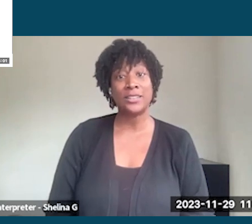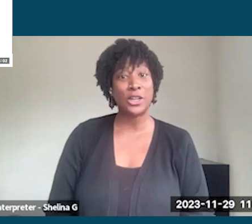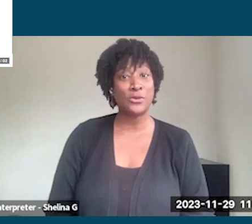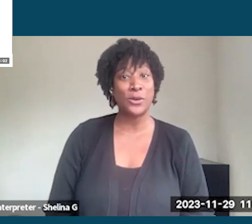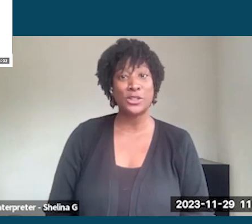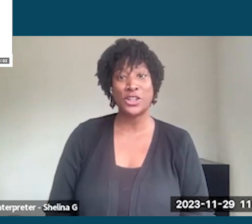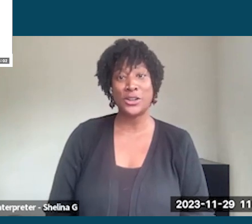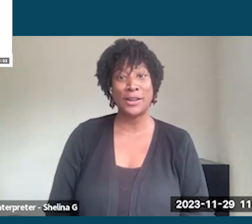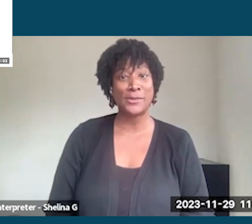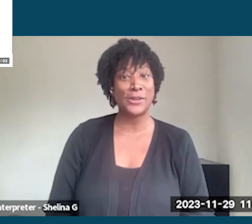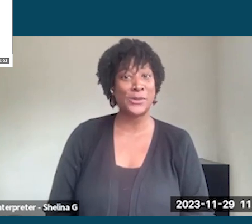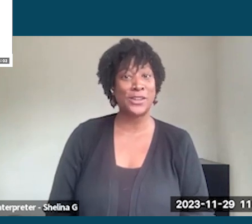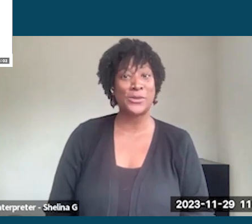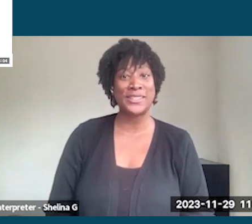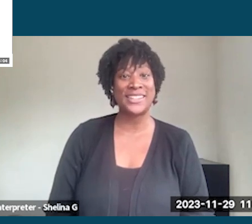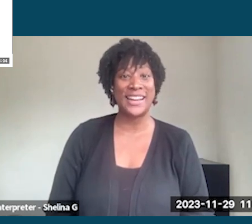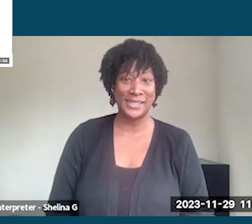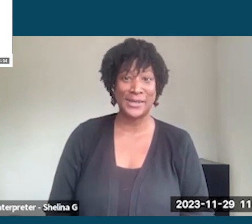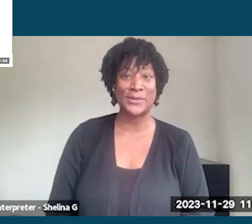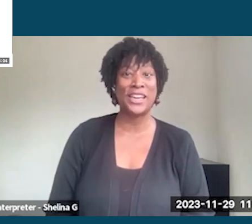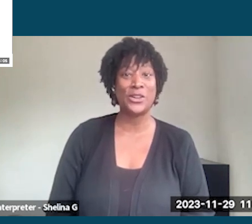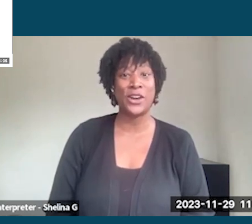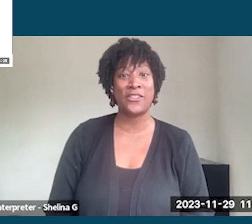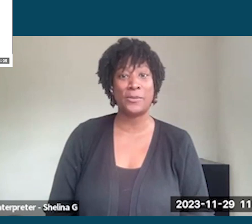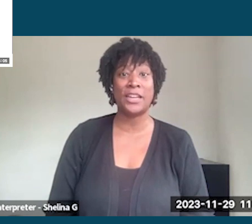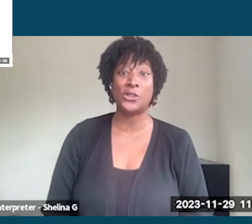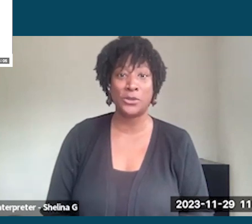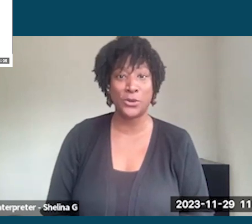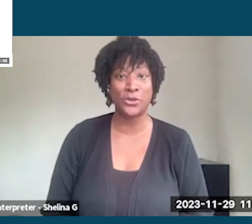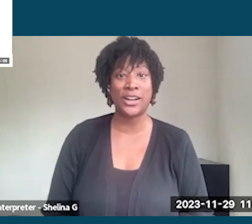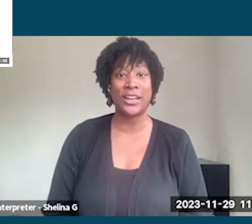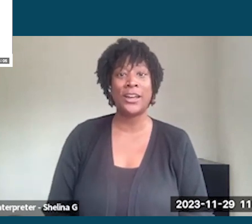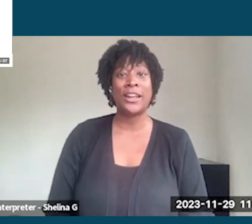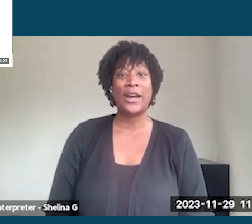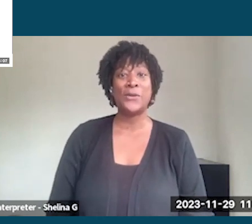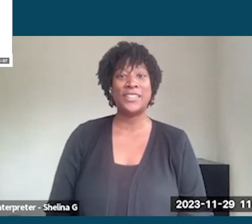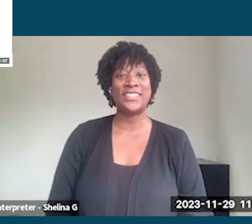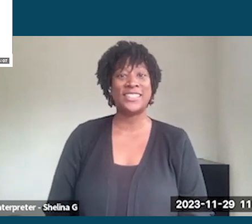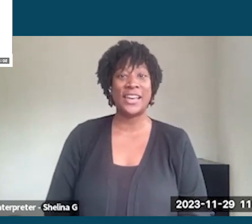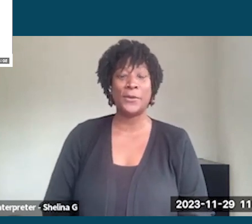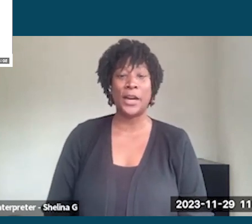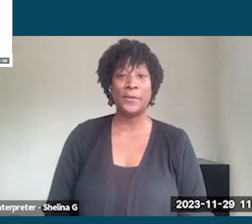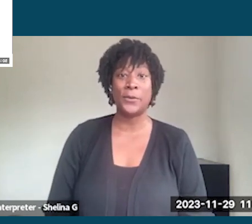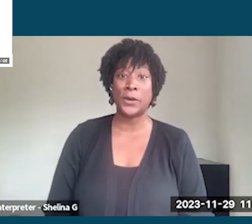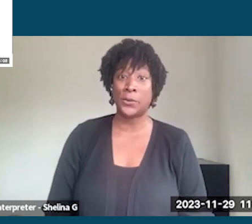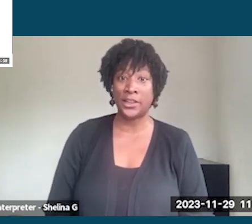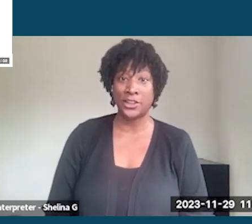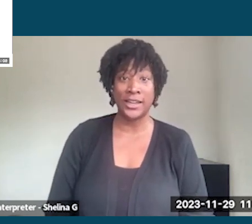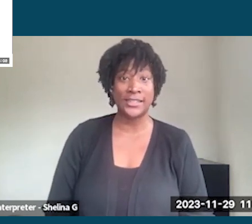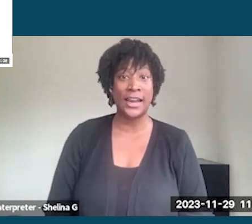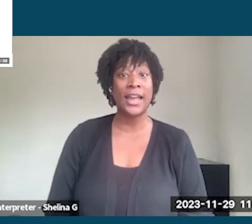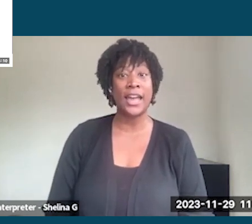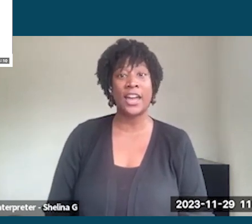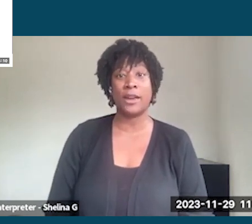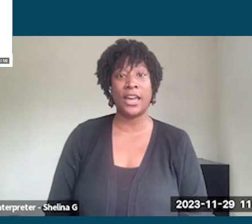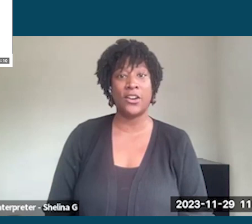I've been really looking forward to sharing my experience with everyone today. So thank you for having me. And also, before I forget, I wanted just to say what I